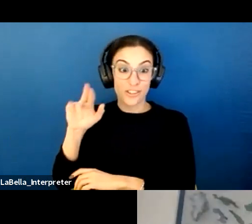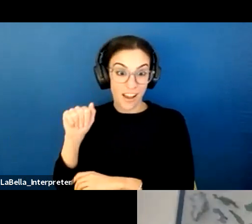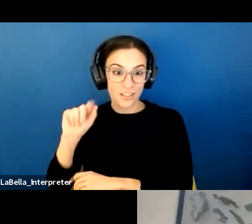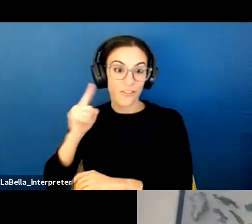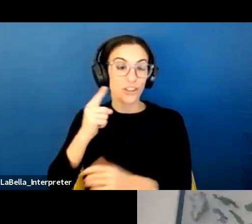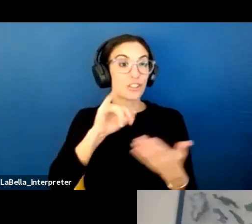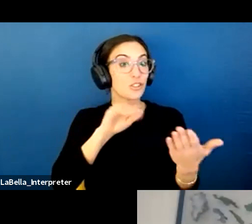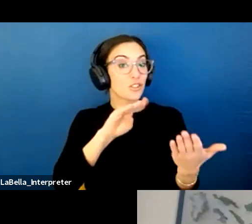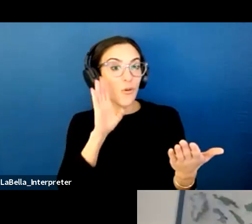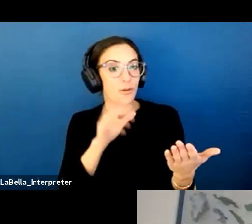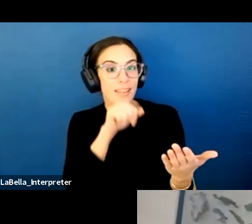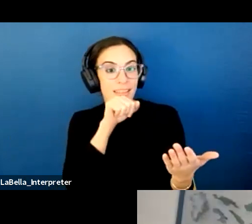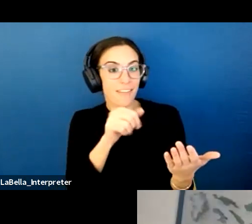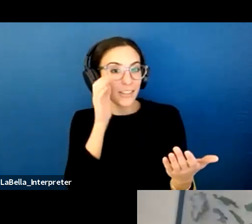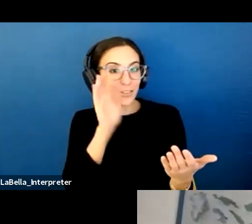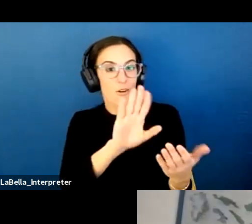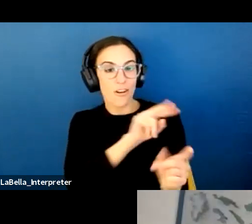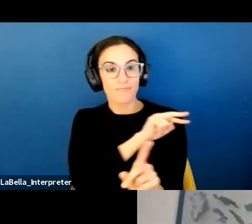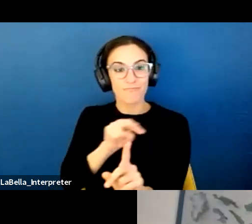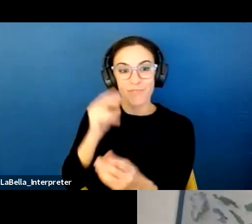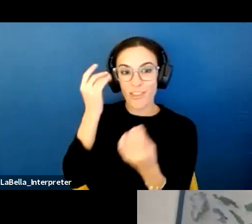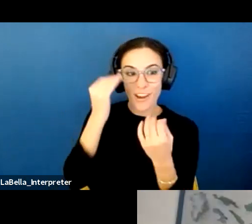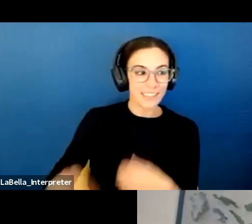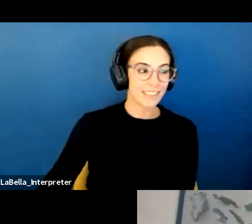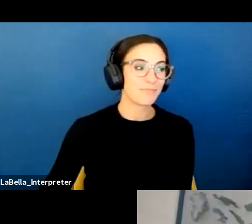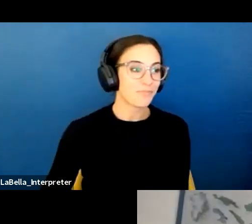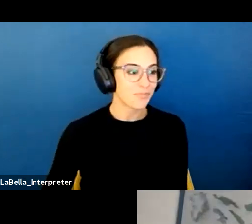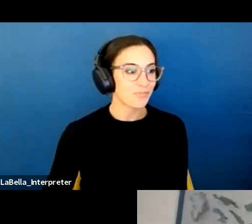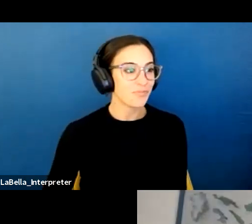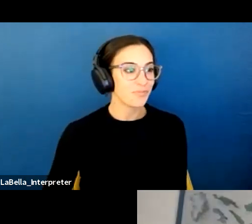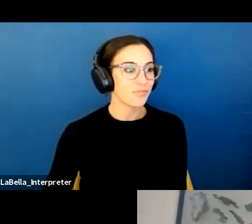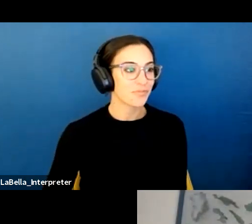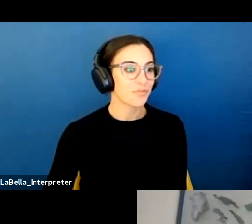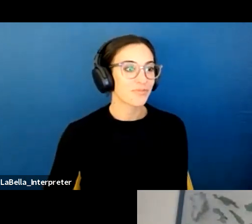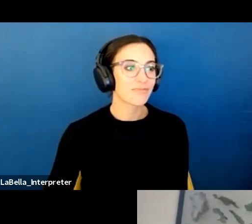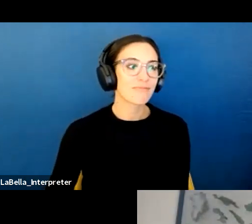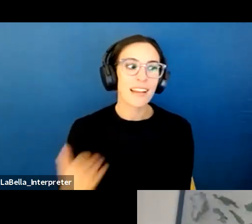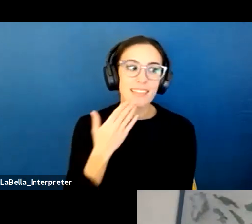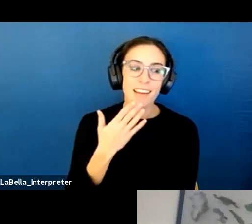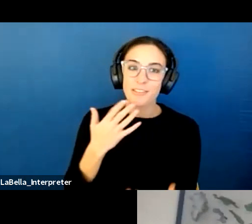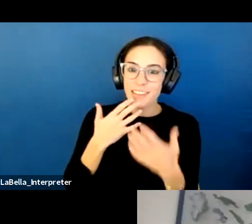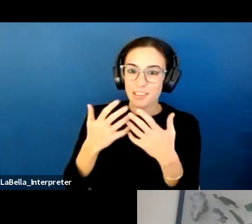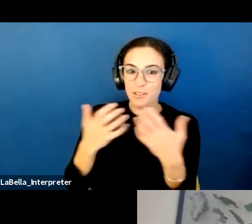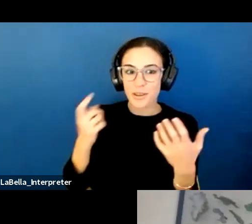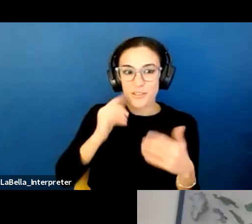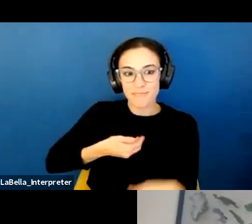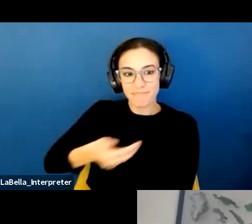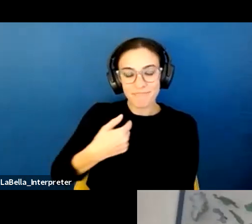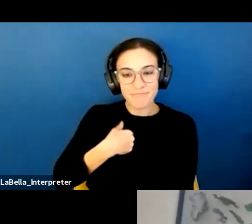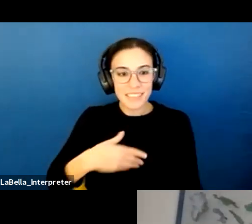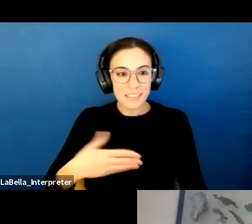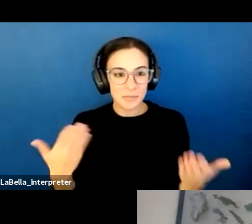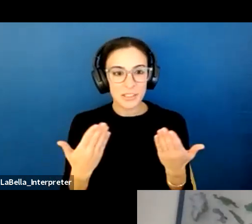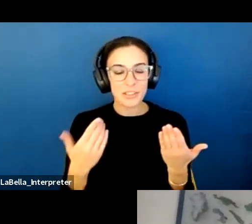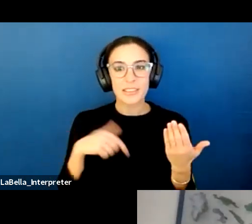you and your thoughts. Thank you. Thank you so much for inviting me to be here. This is